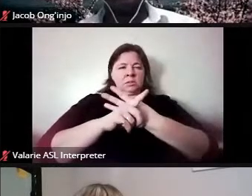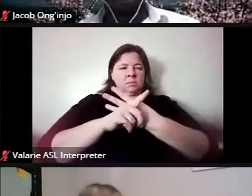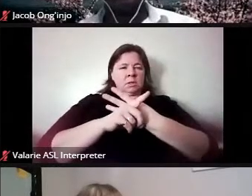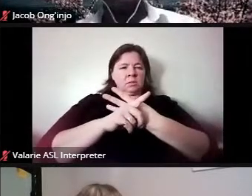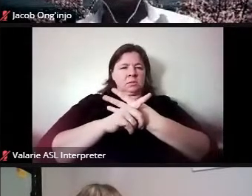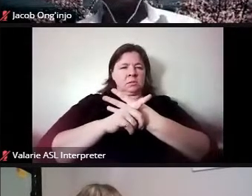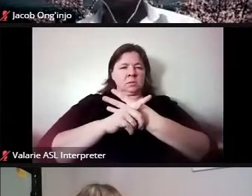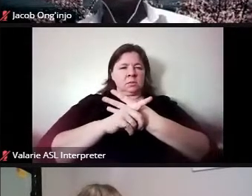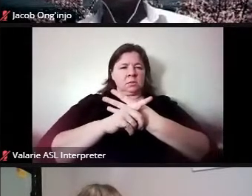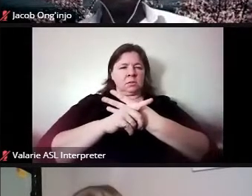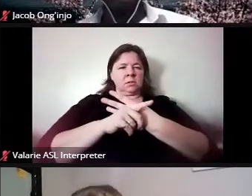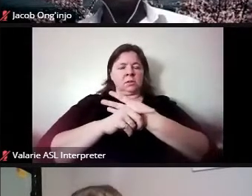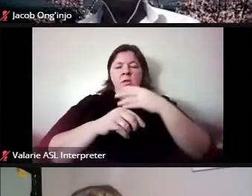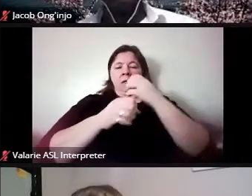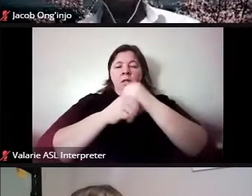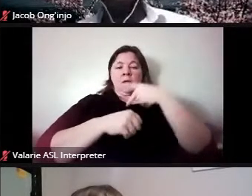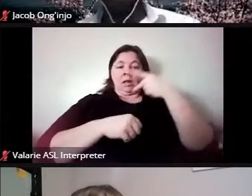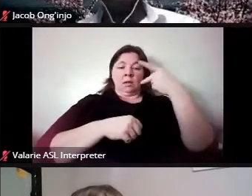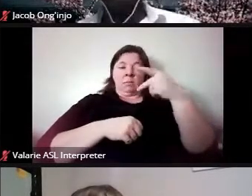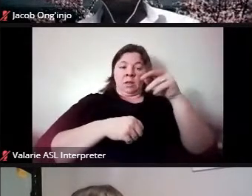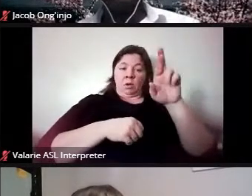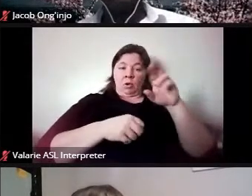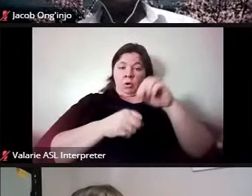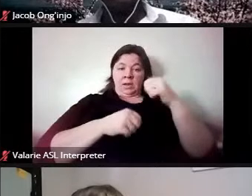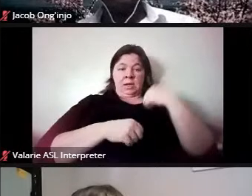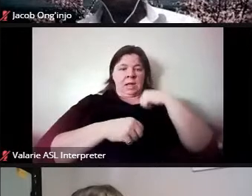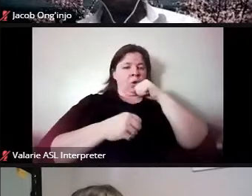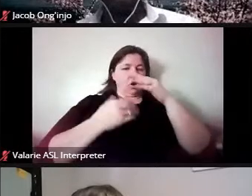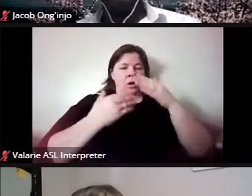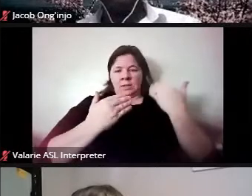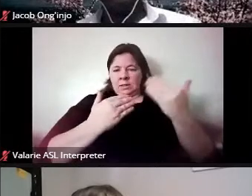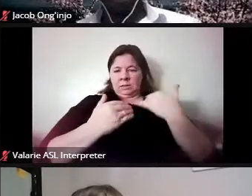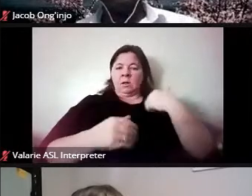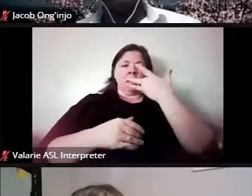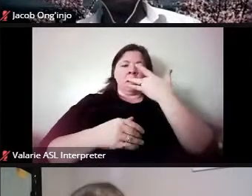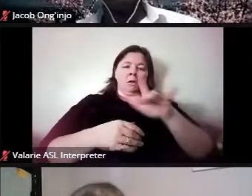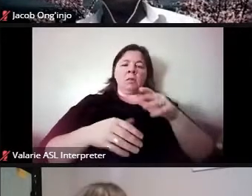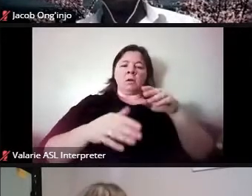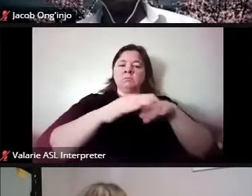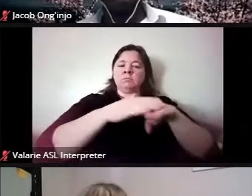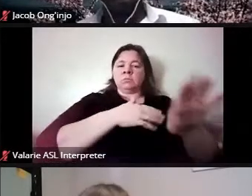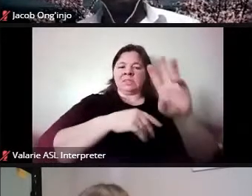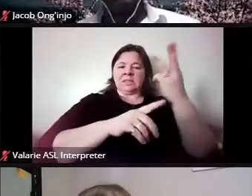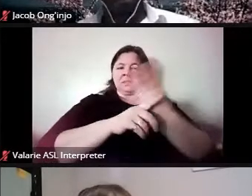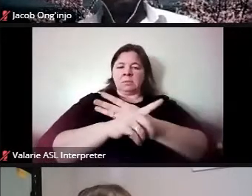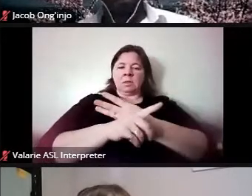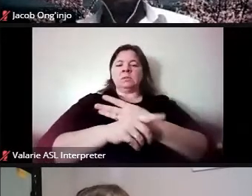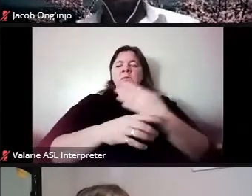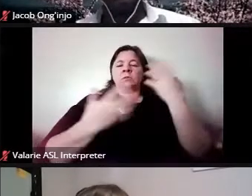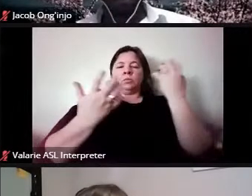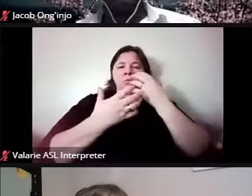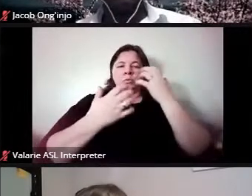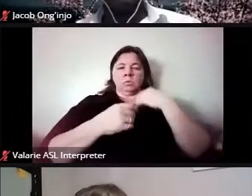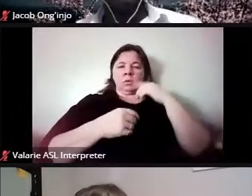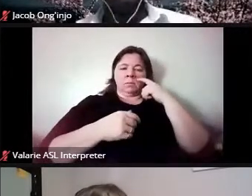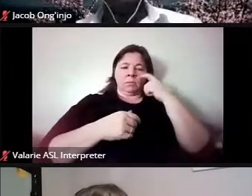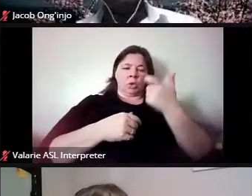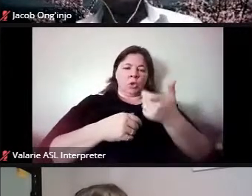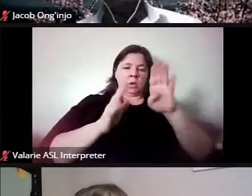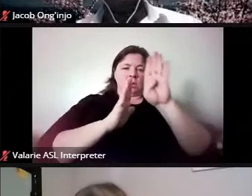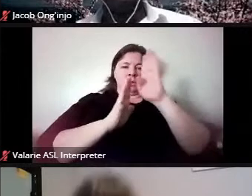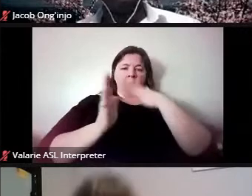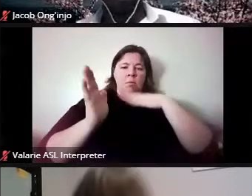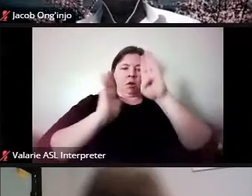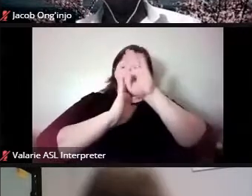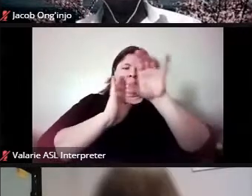because getting a PR in Canada is not easy. But I was lucky enough that I got in just 6 months. And looking at my background and everything,